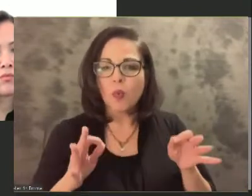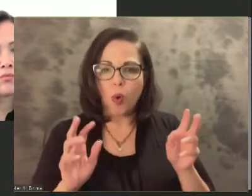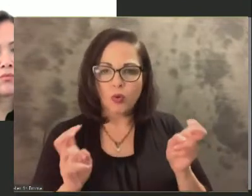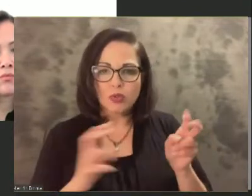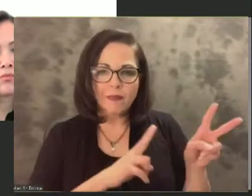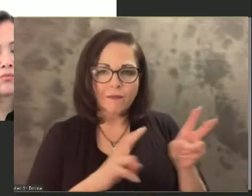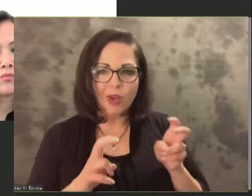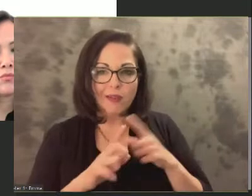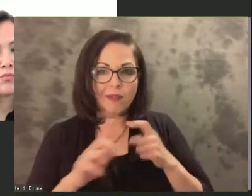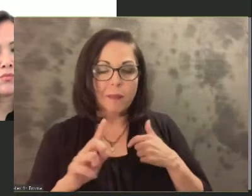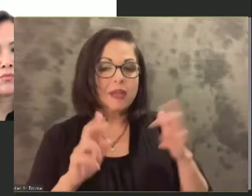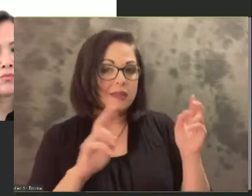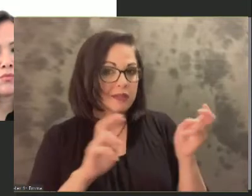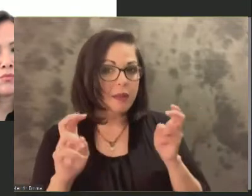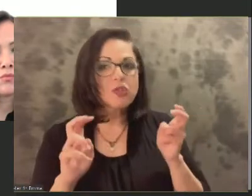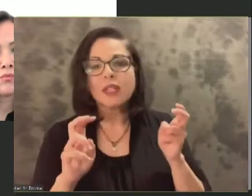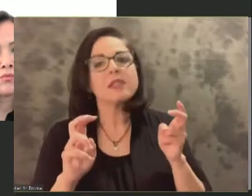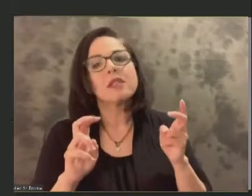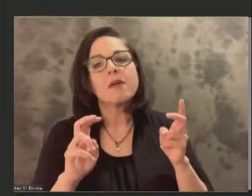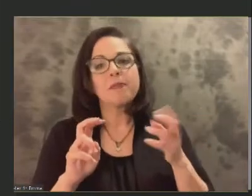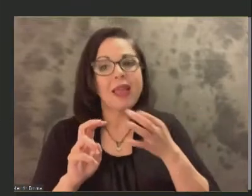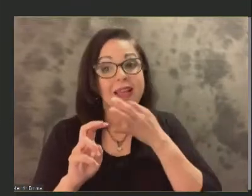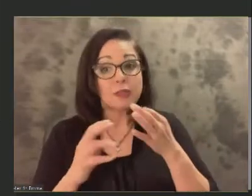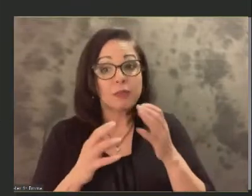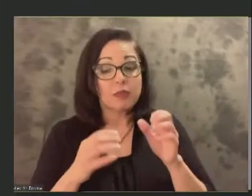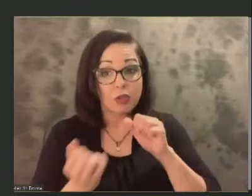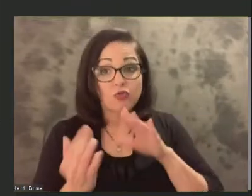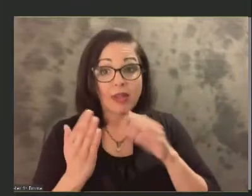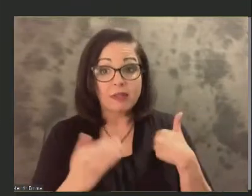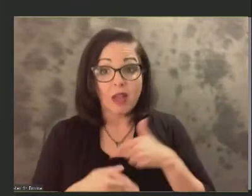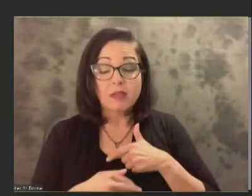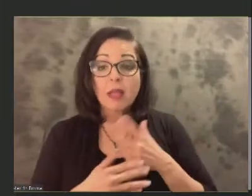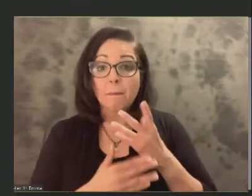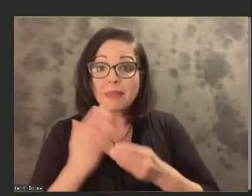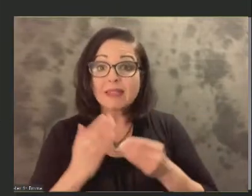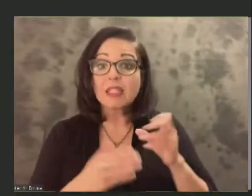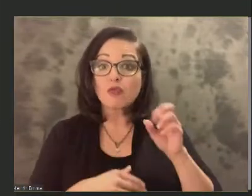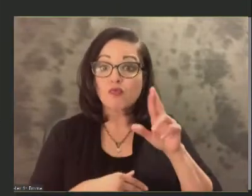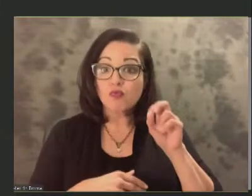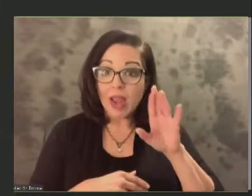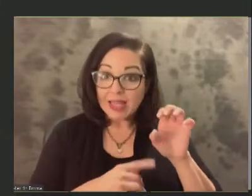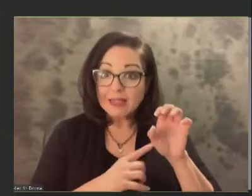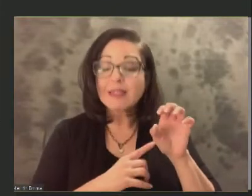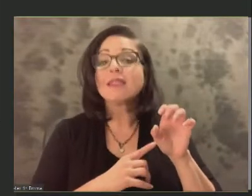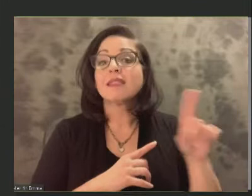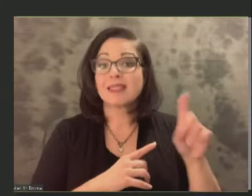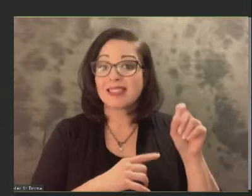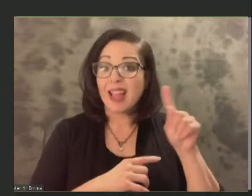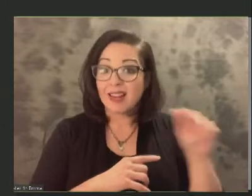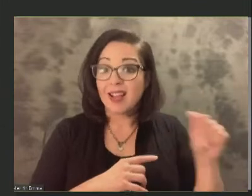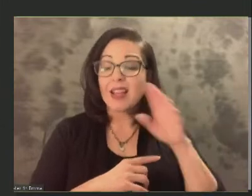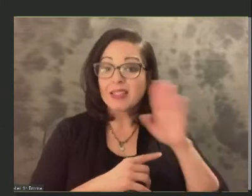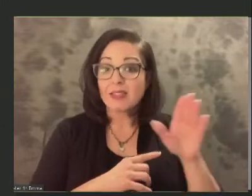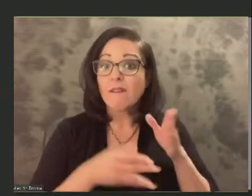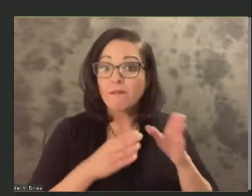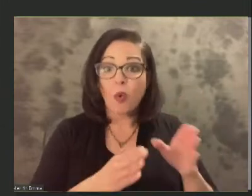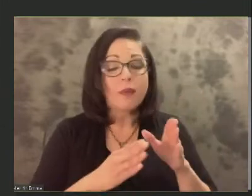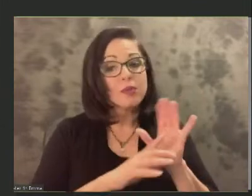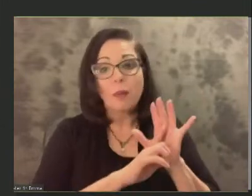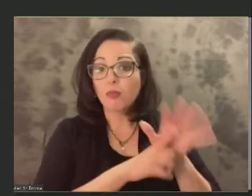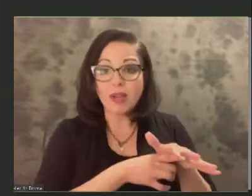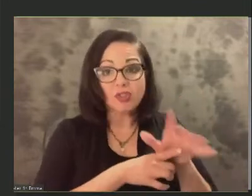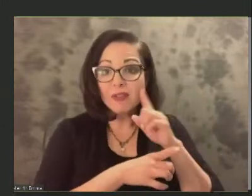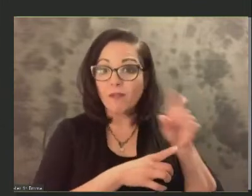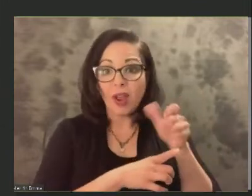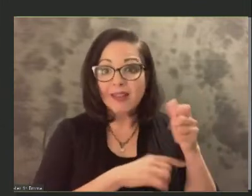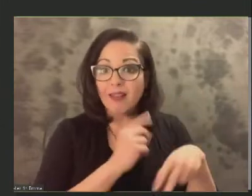subject matter expert that addressed us before, that missing race data is a form of racial oppression, and you can substitute any type of oppression